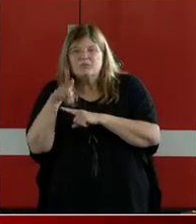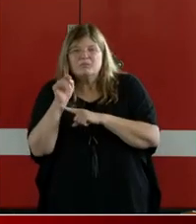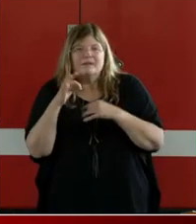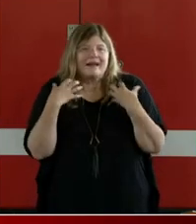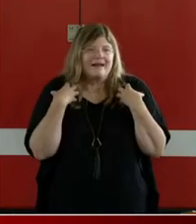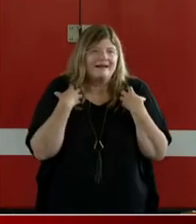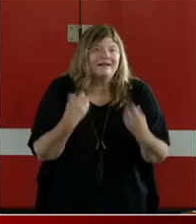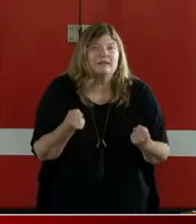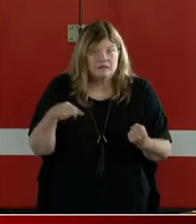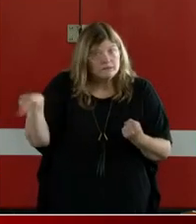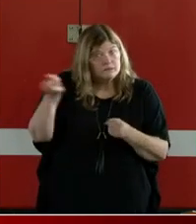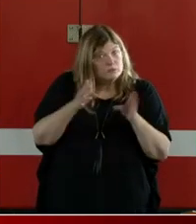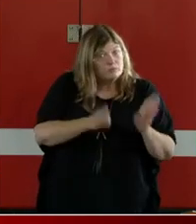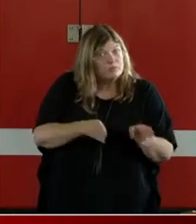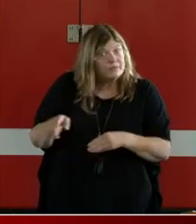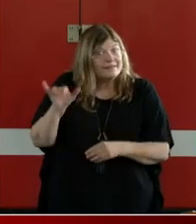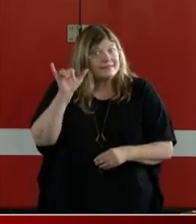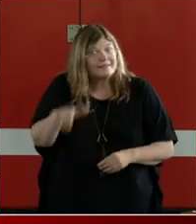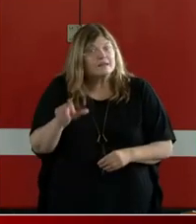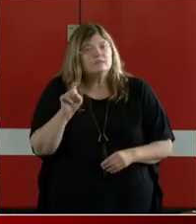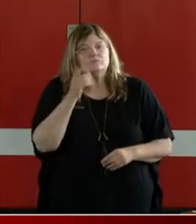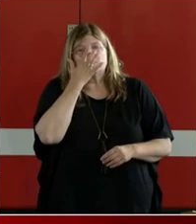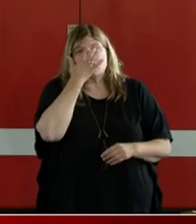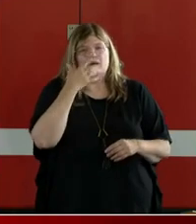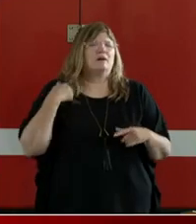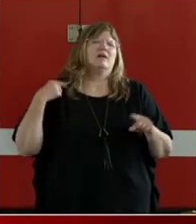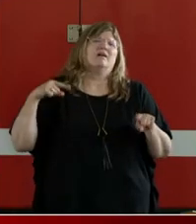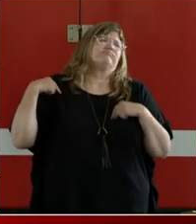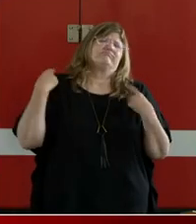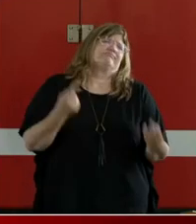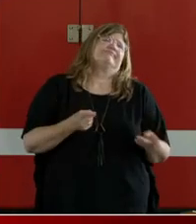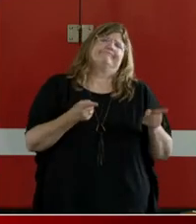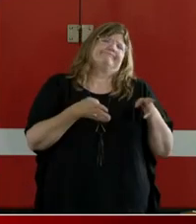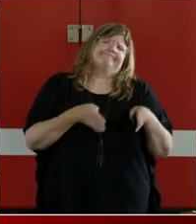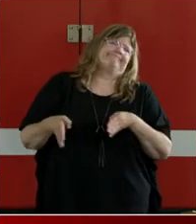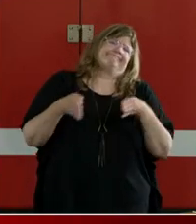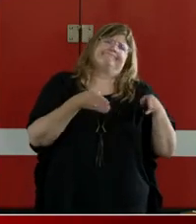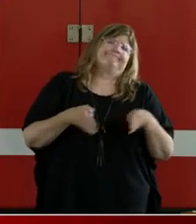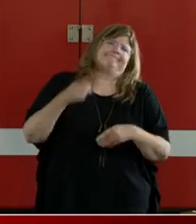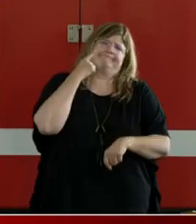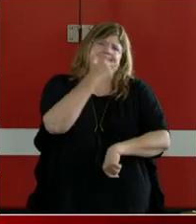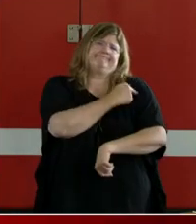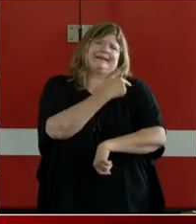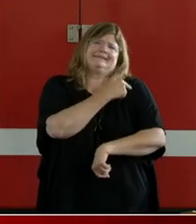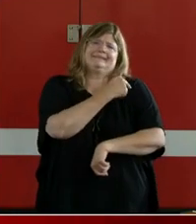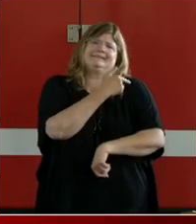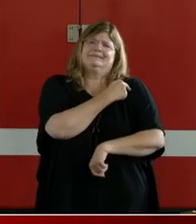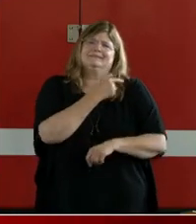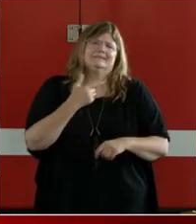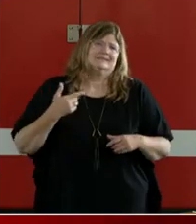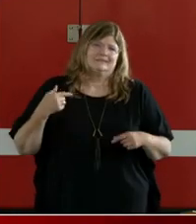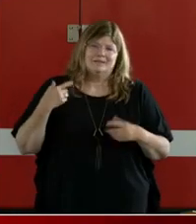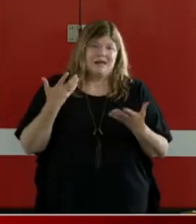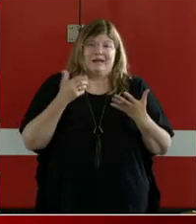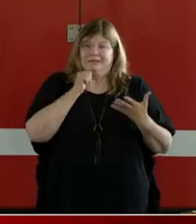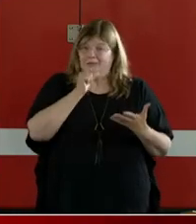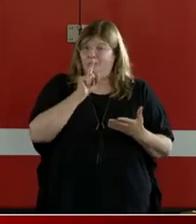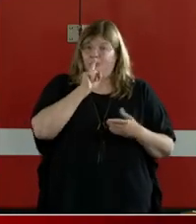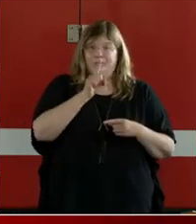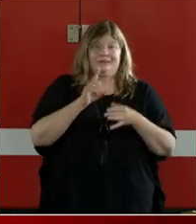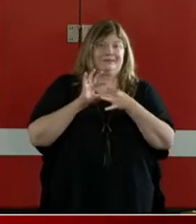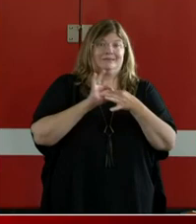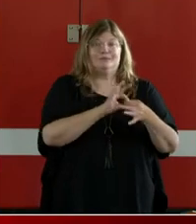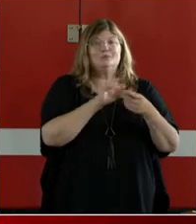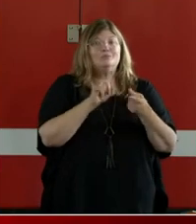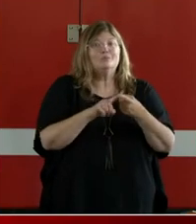that? We've been getting prepared for the vaccine, not related to any new guidance that you're